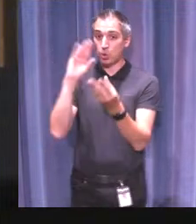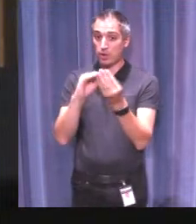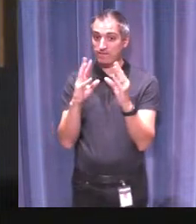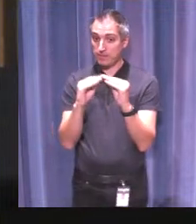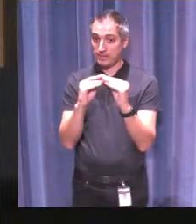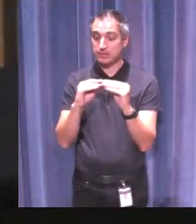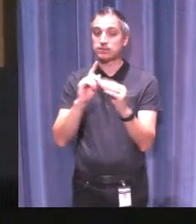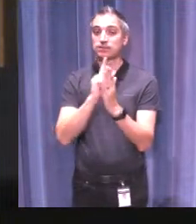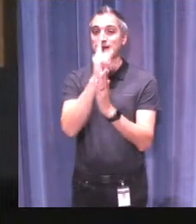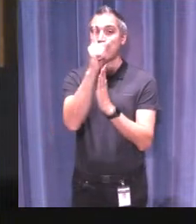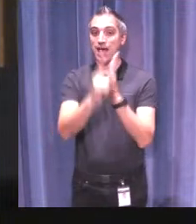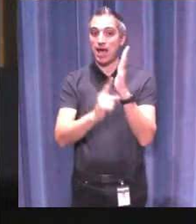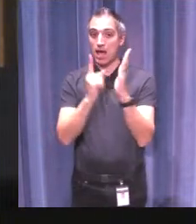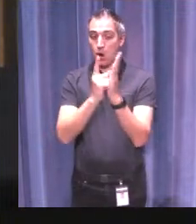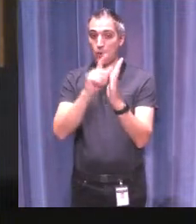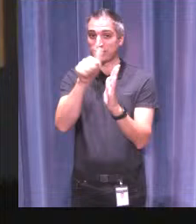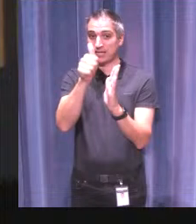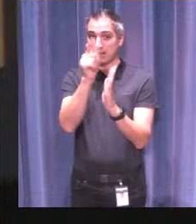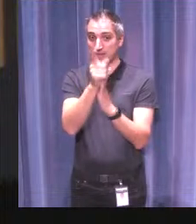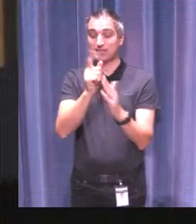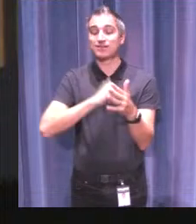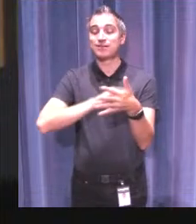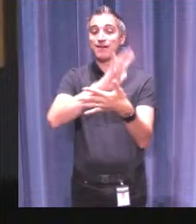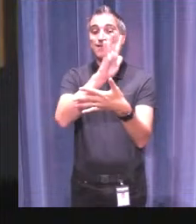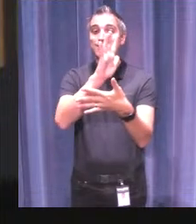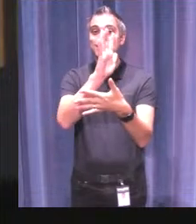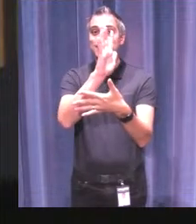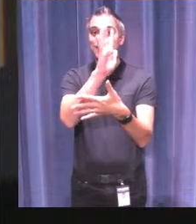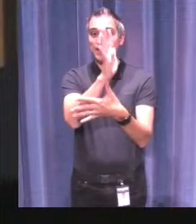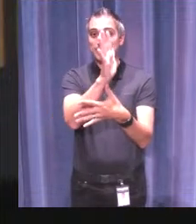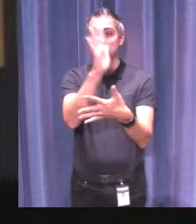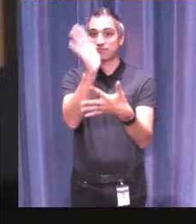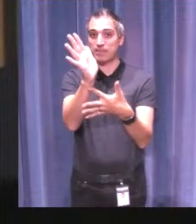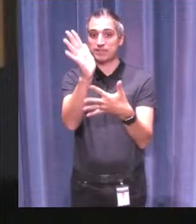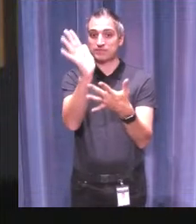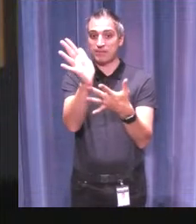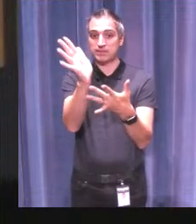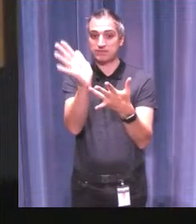hour and 10 minutes, 5 minutes being for each question, totaling 14.